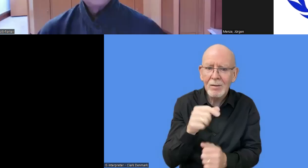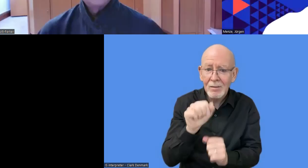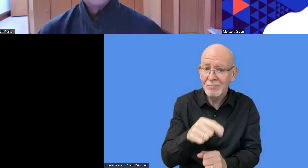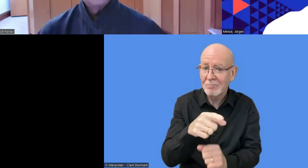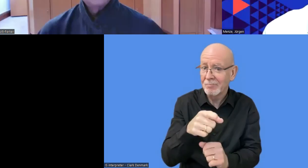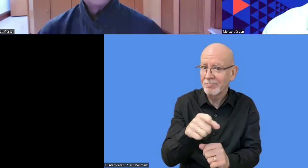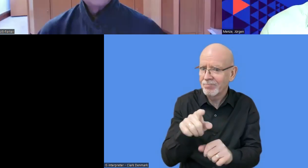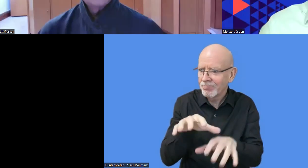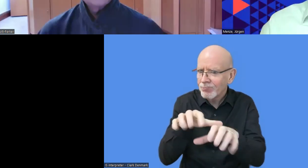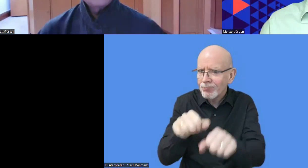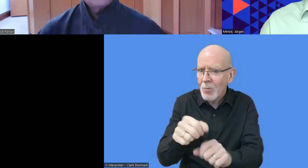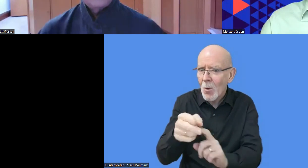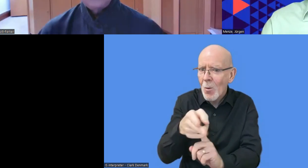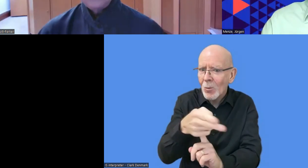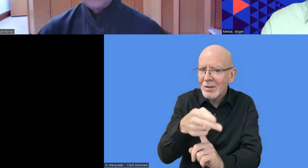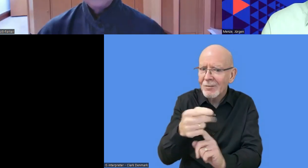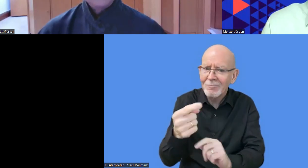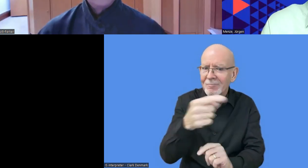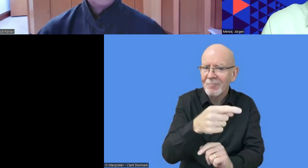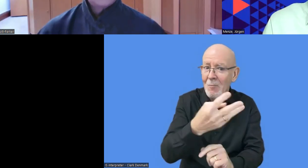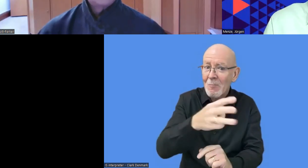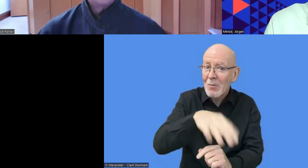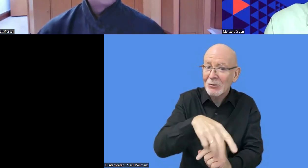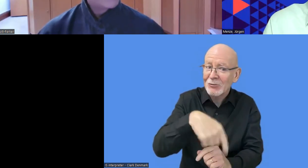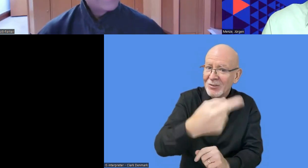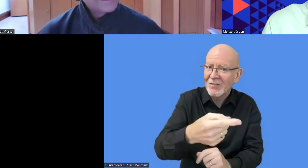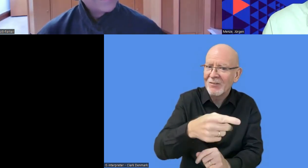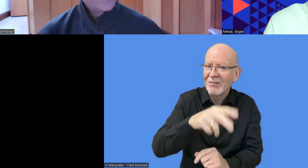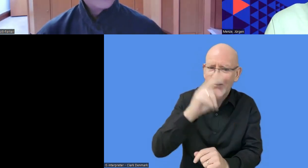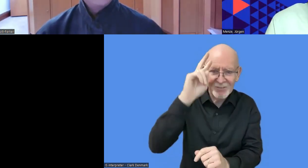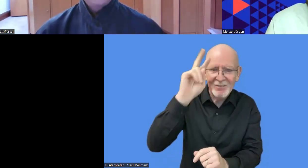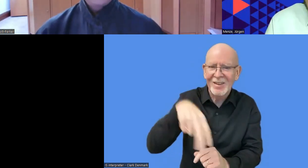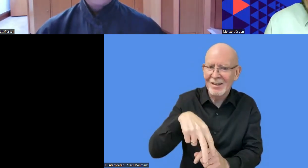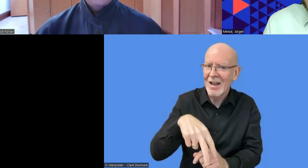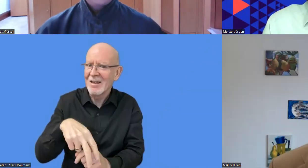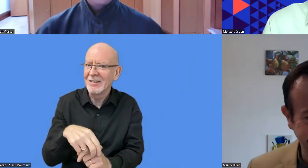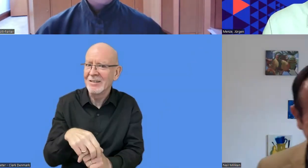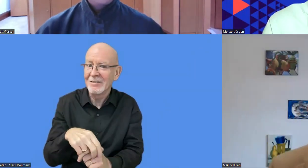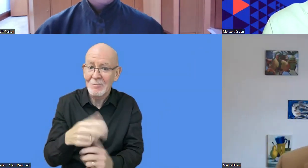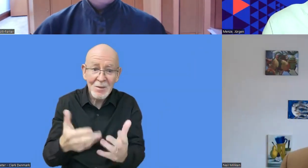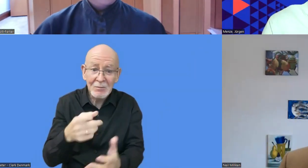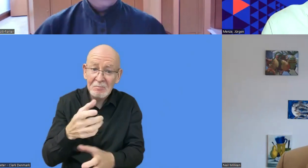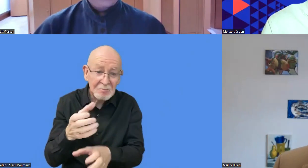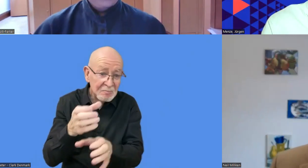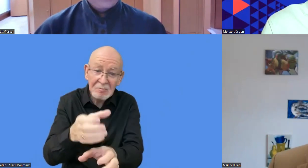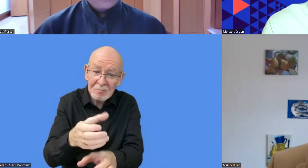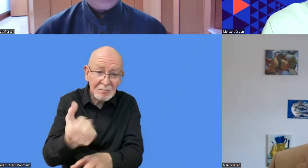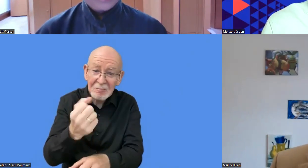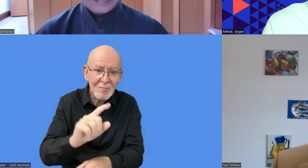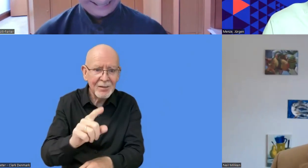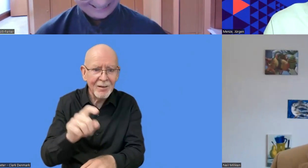much. Thanks a lot, Madam Ambassador. I hope they will give you an ambassador residence while you're then in